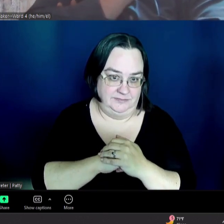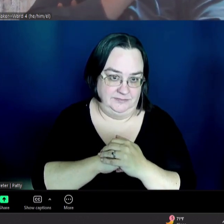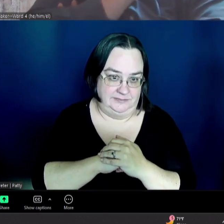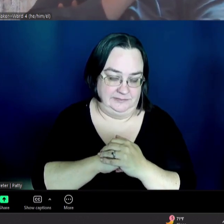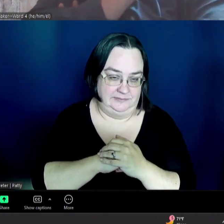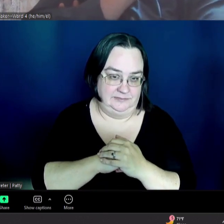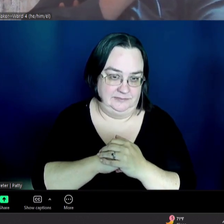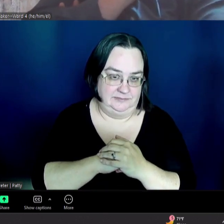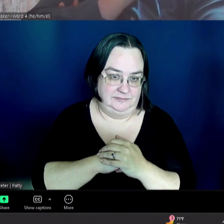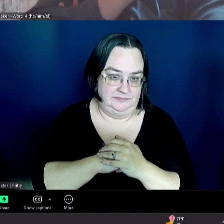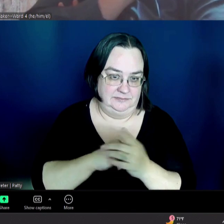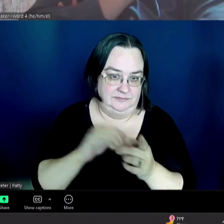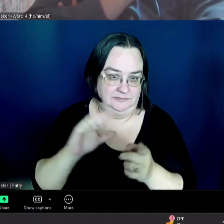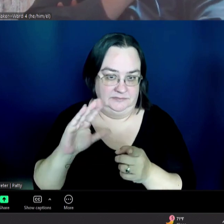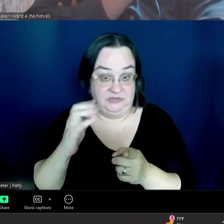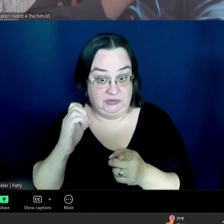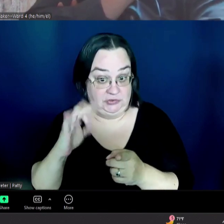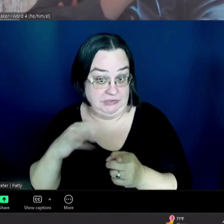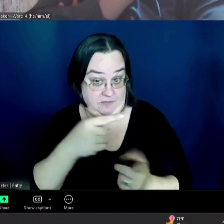Chief, are you answering that, or would you like me to answer it?